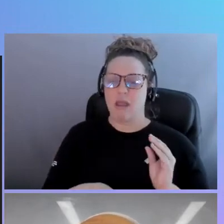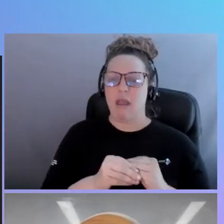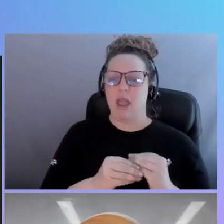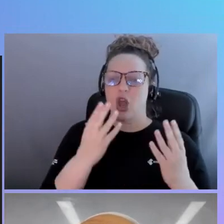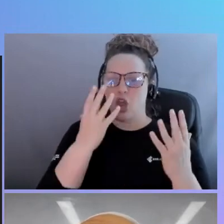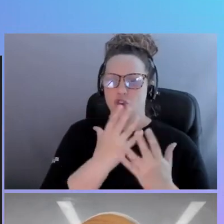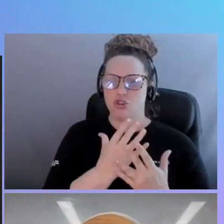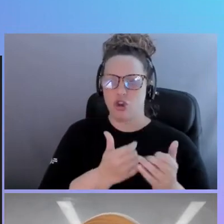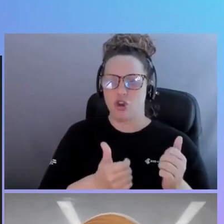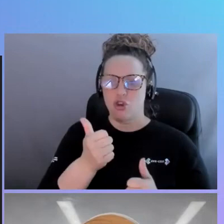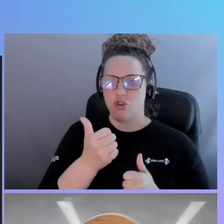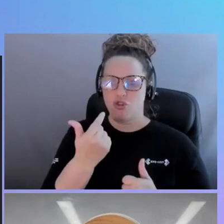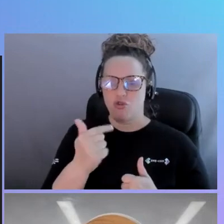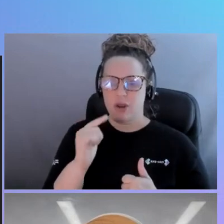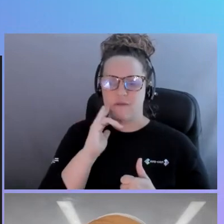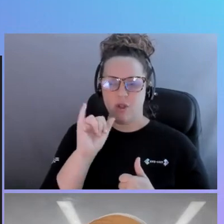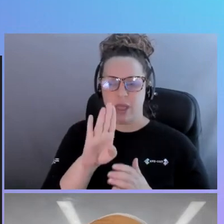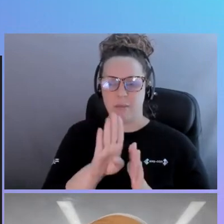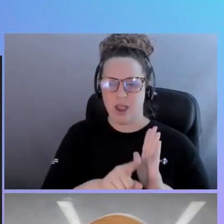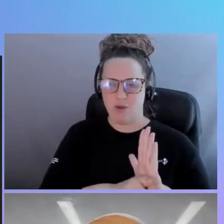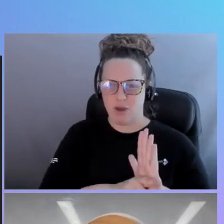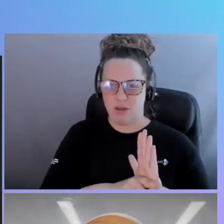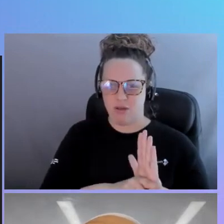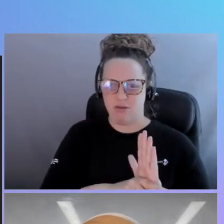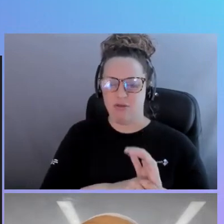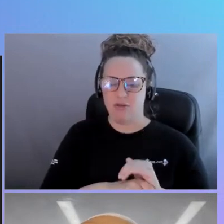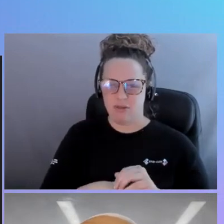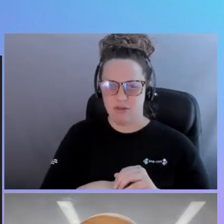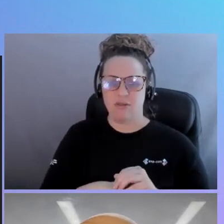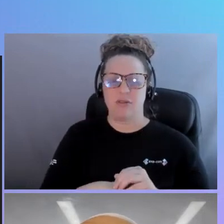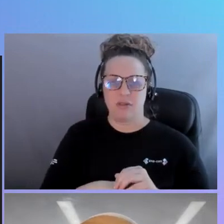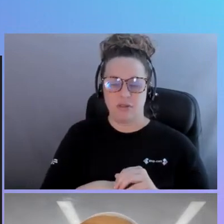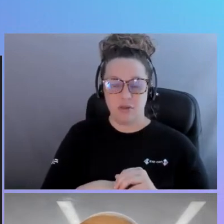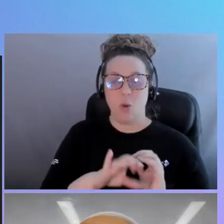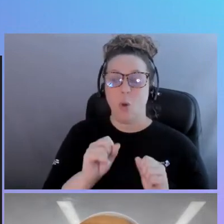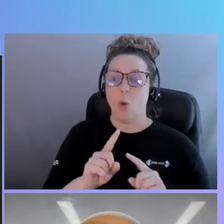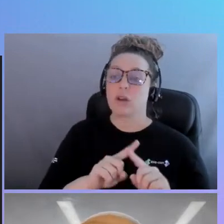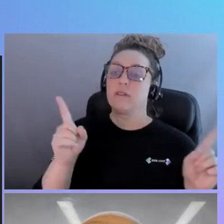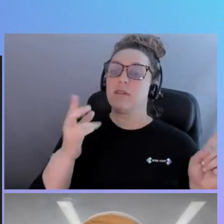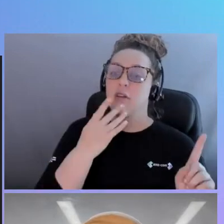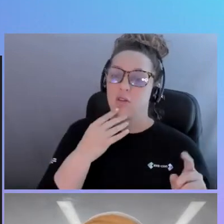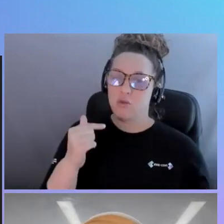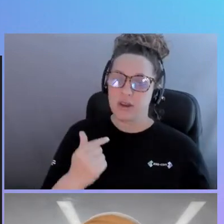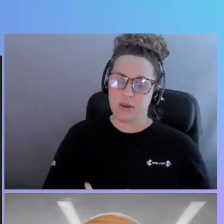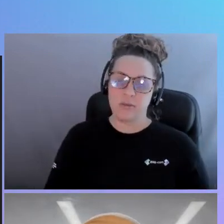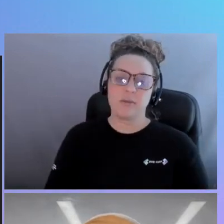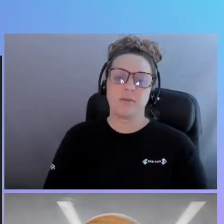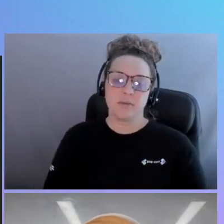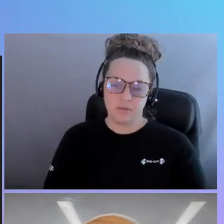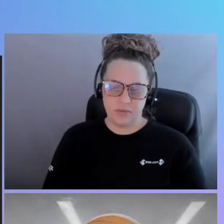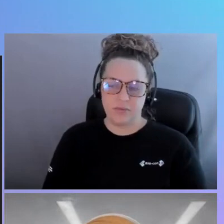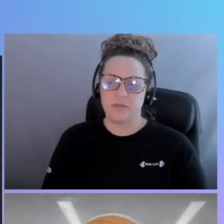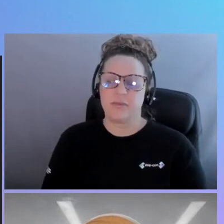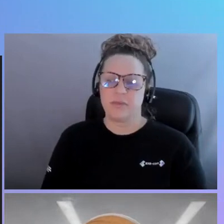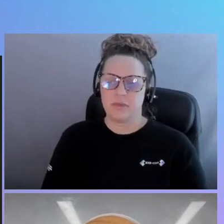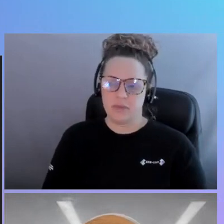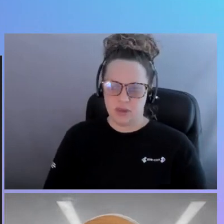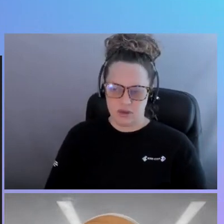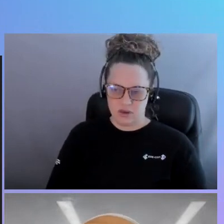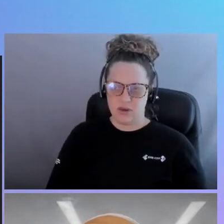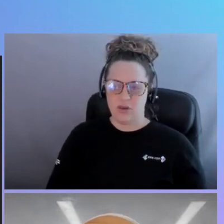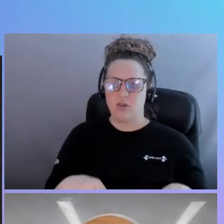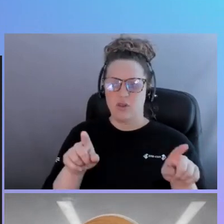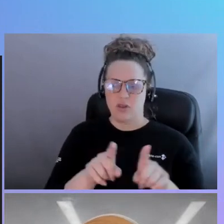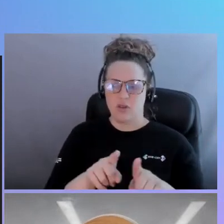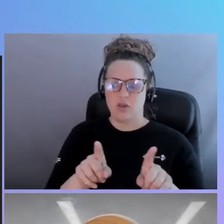to that background, or otherwise you can assign the default green. And also I'm showing how you can add